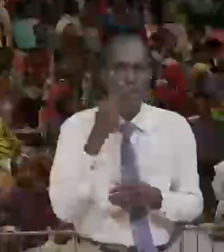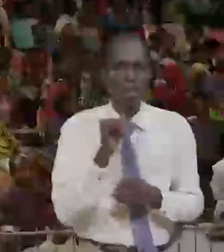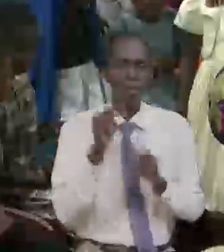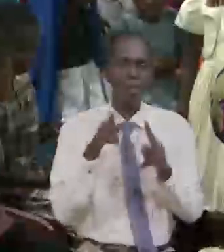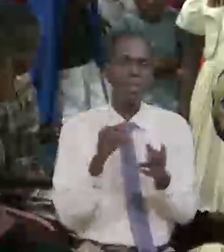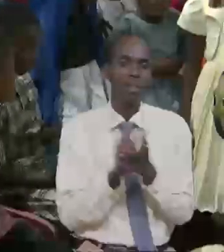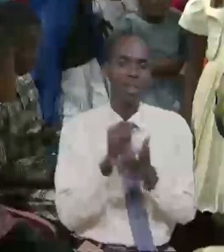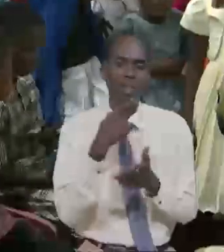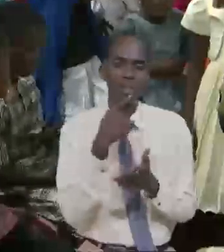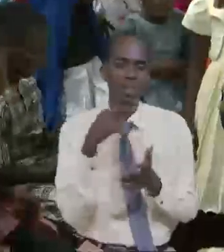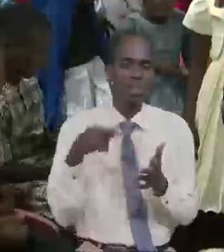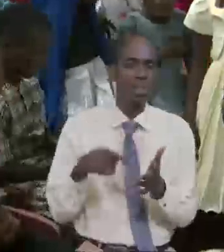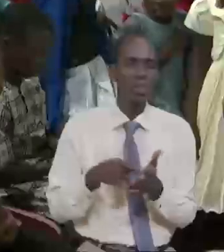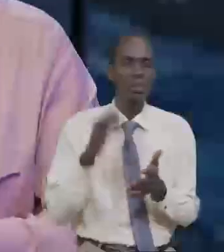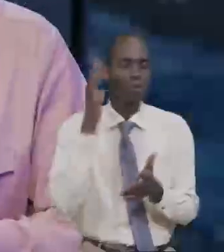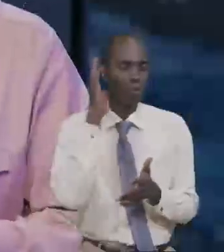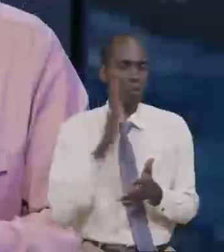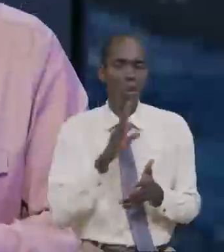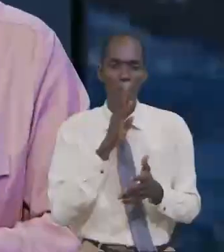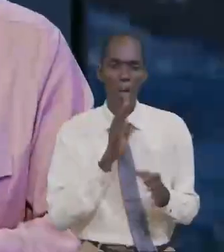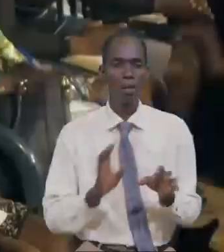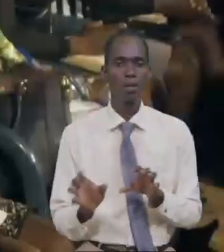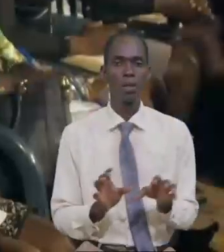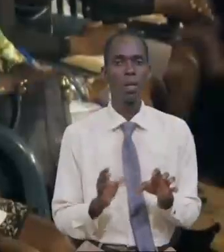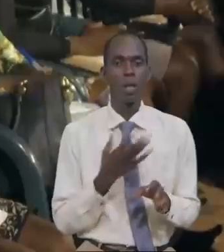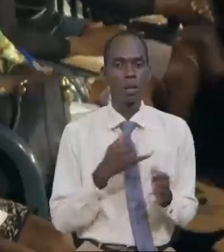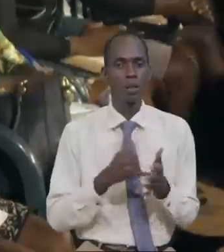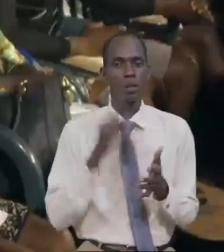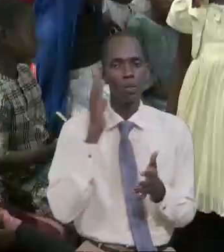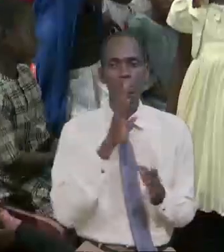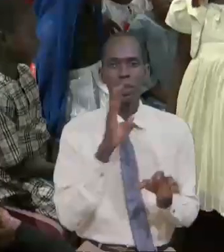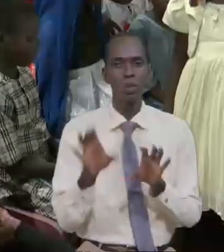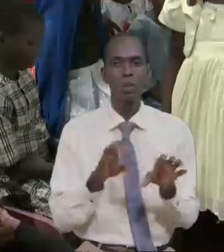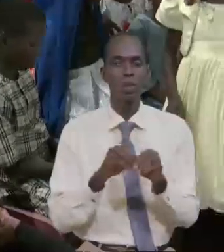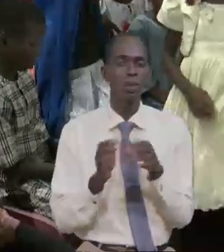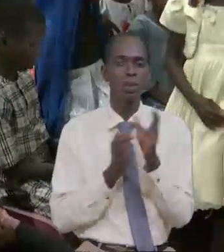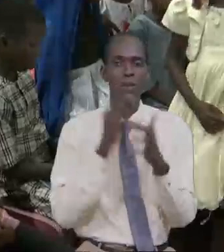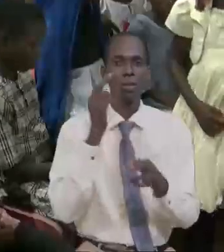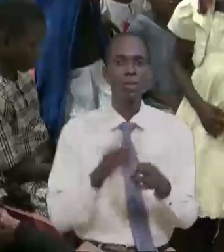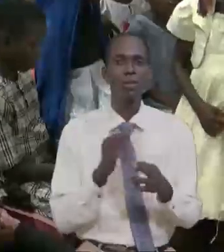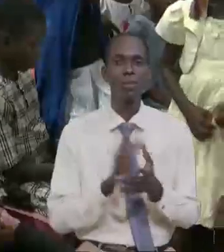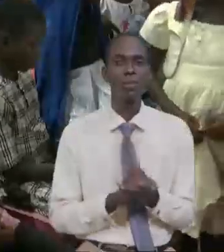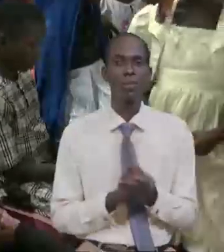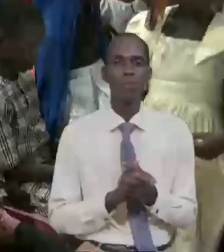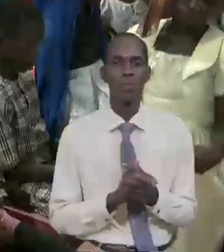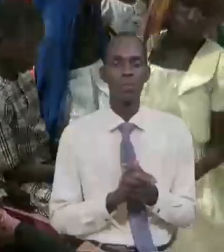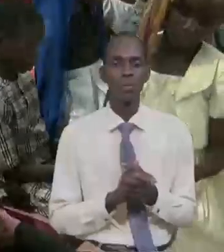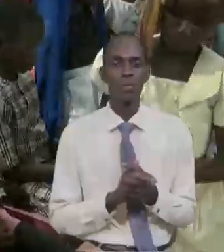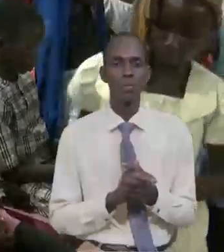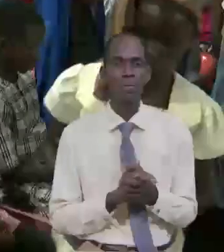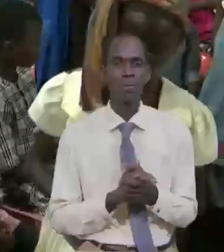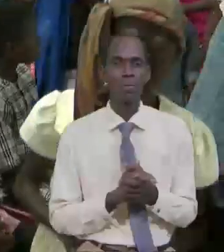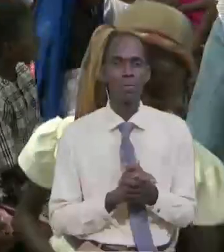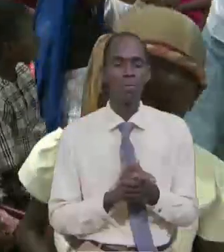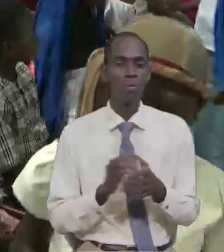Amen. With faith, all things are possible. The people who are greeting you off,